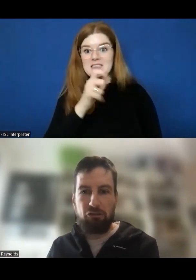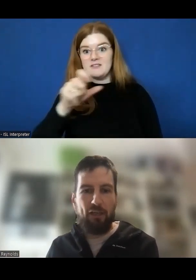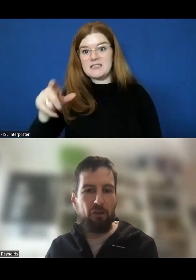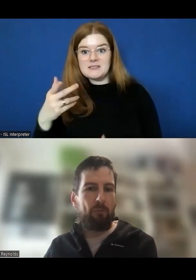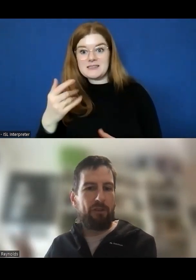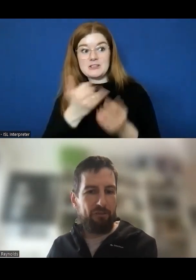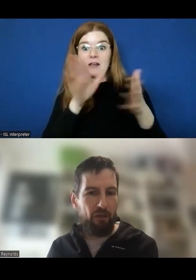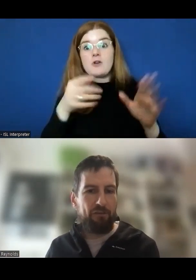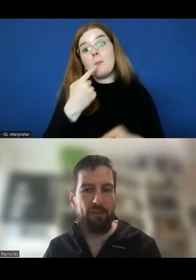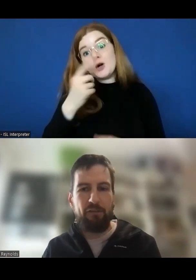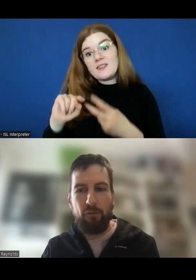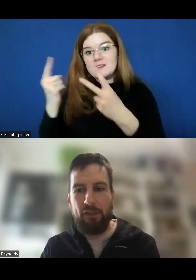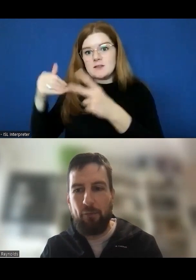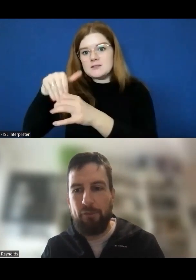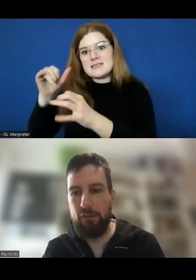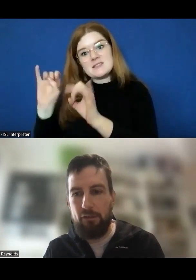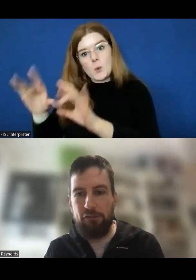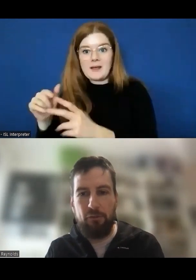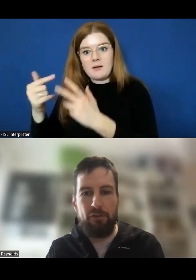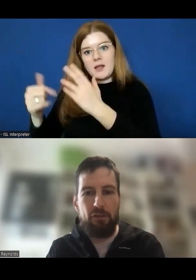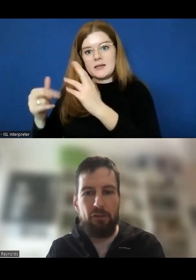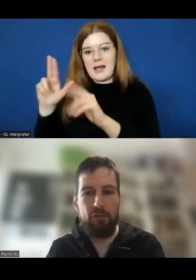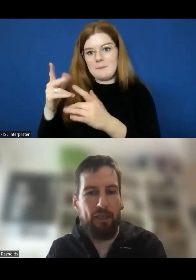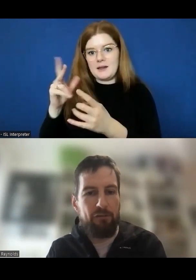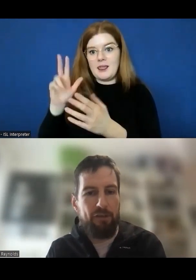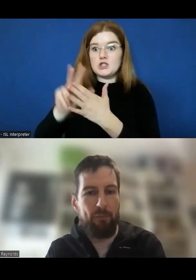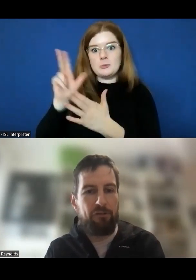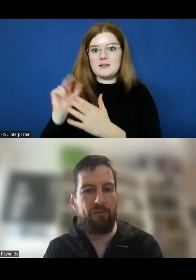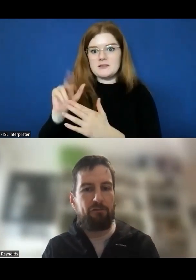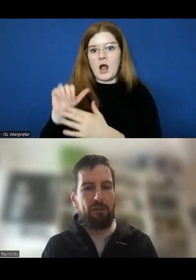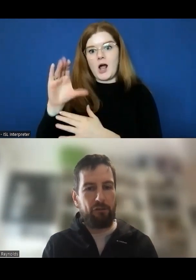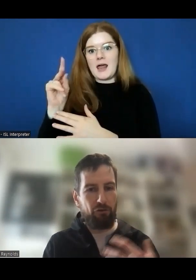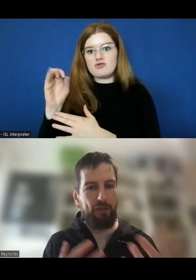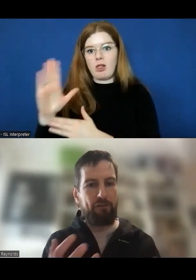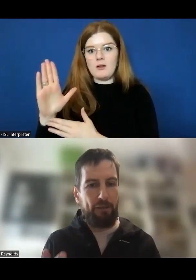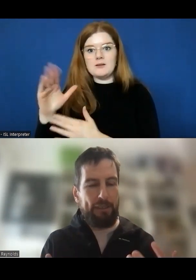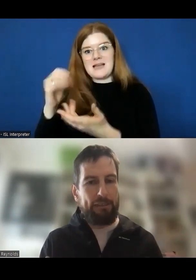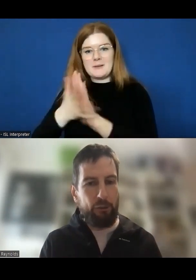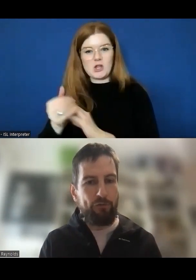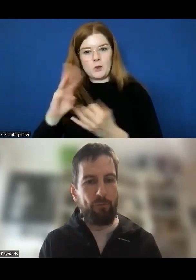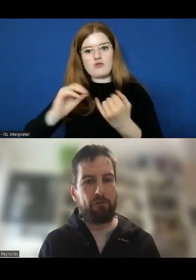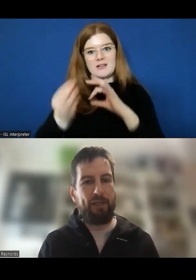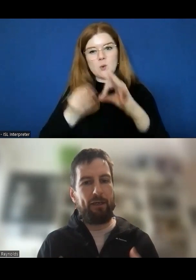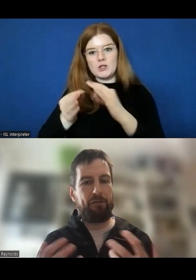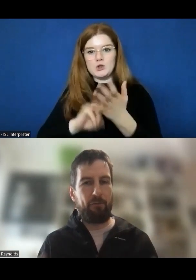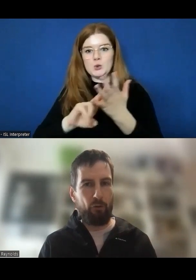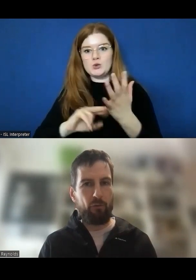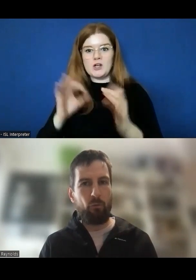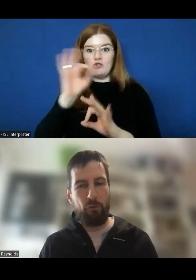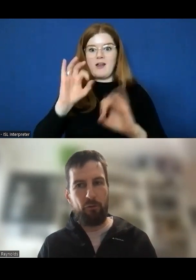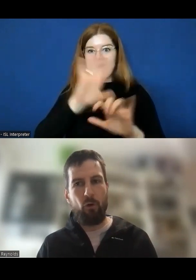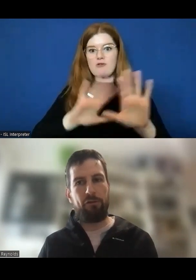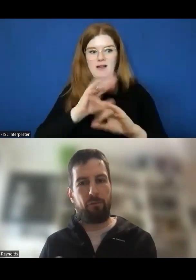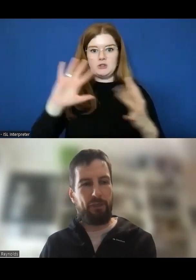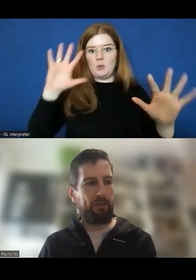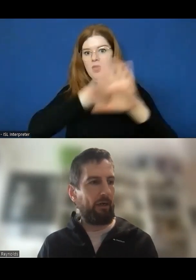in general, but in this context, they can be legitimate or lawful collateral damage, etc. And they'll try to use some of the gray areas to